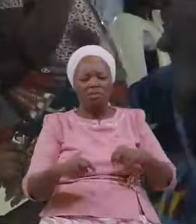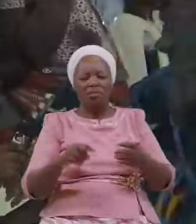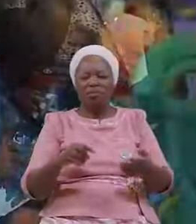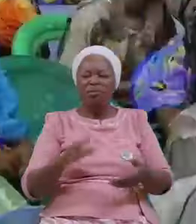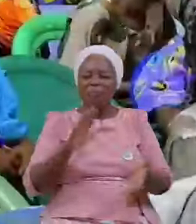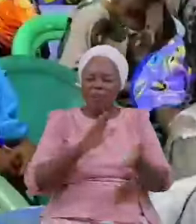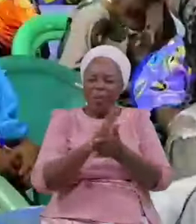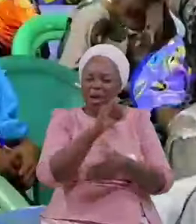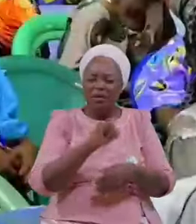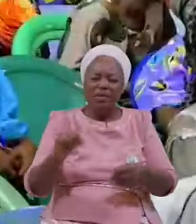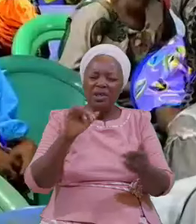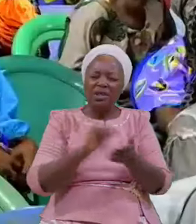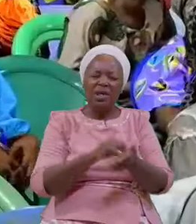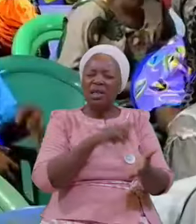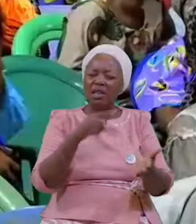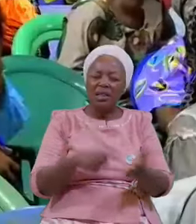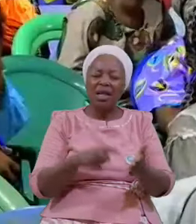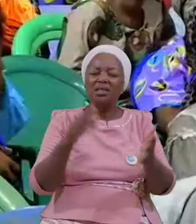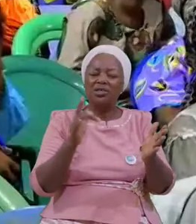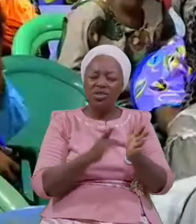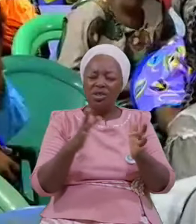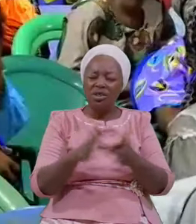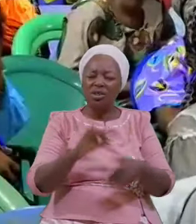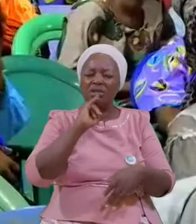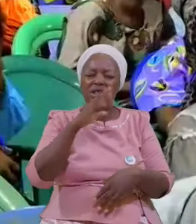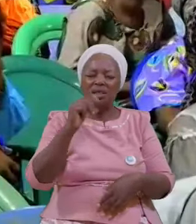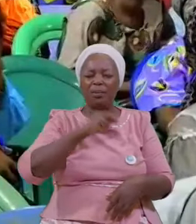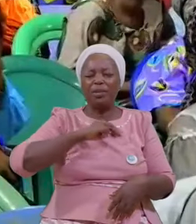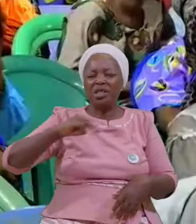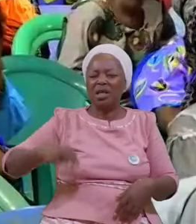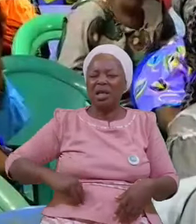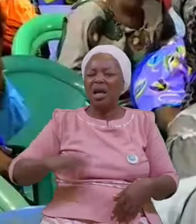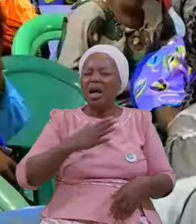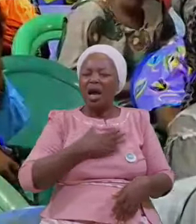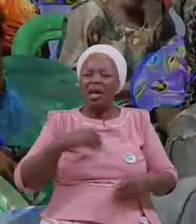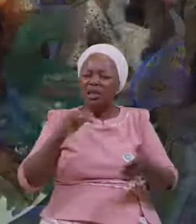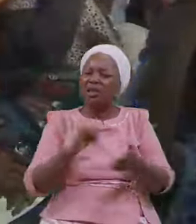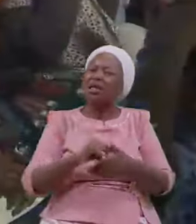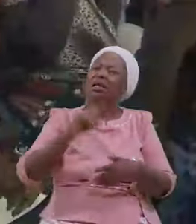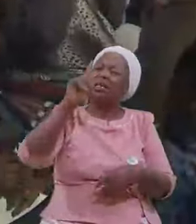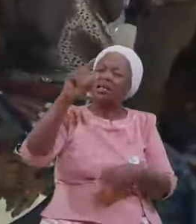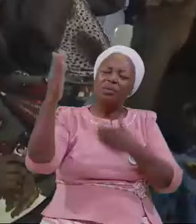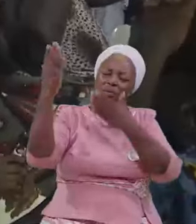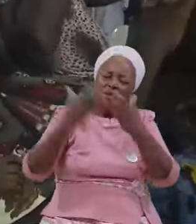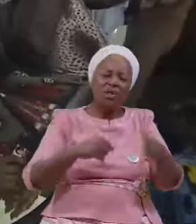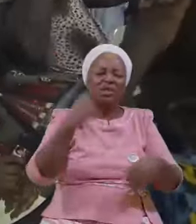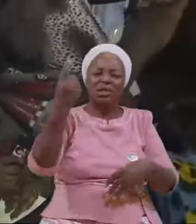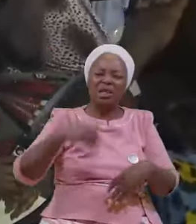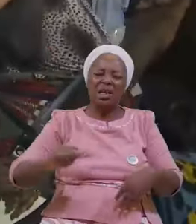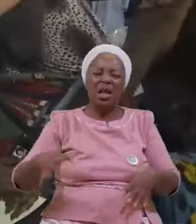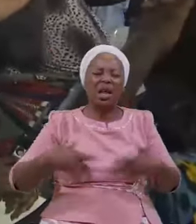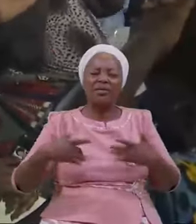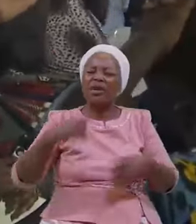this Jesus is the Messiah and that he brings eternal life, everlasting